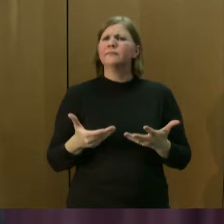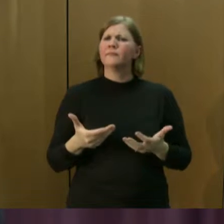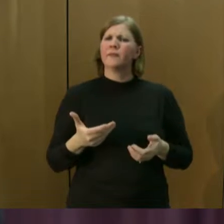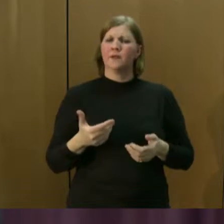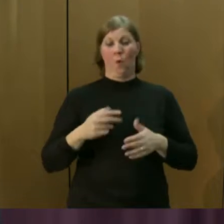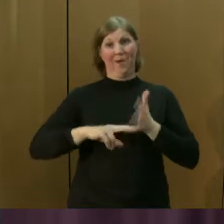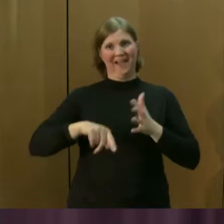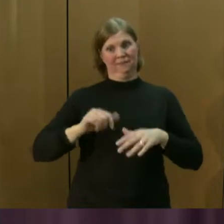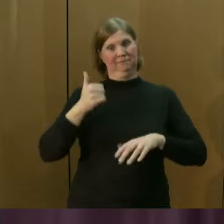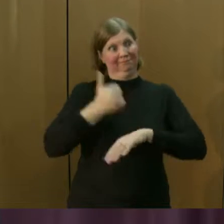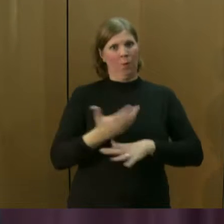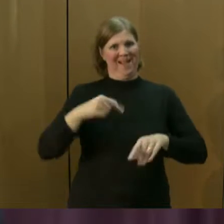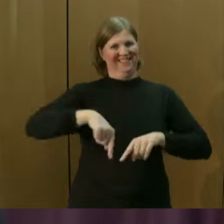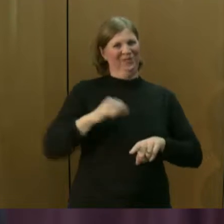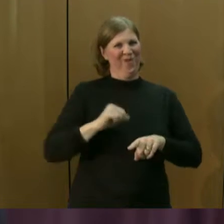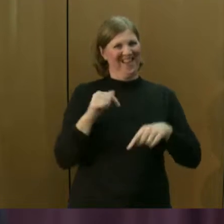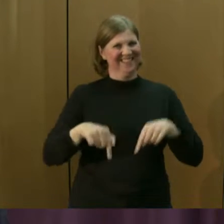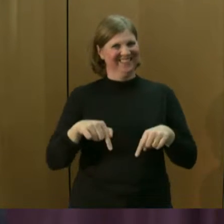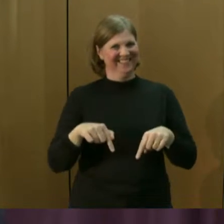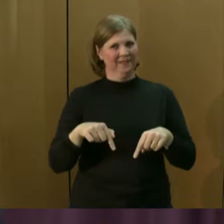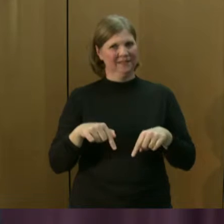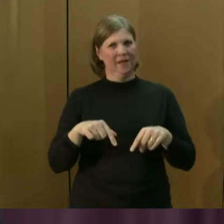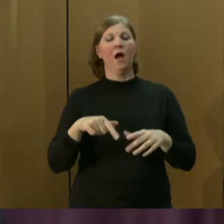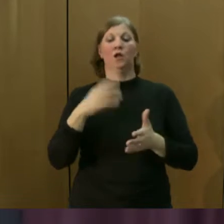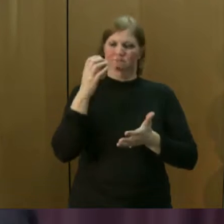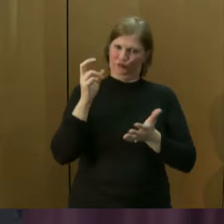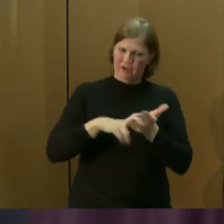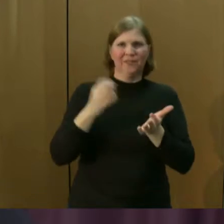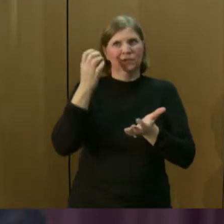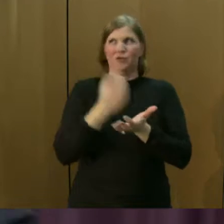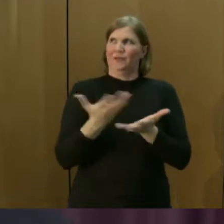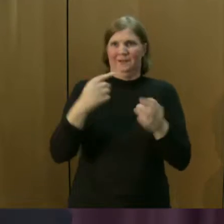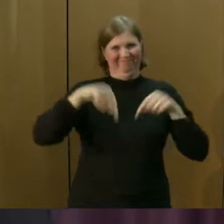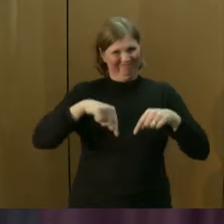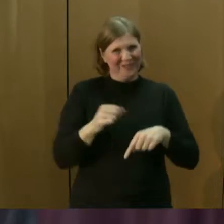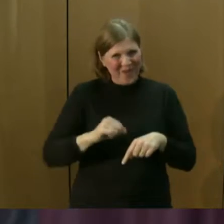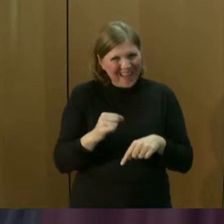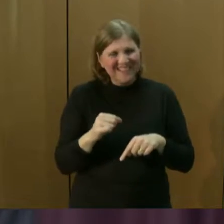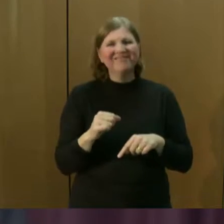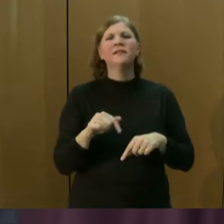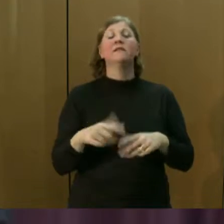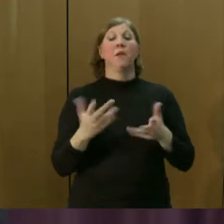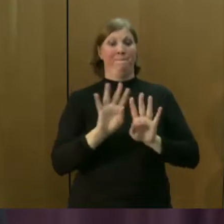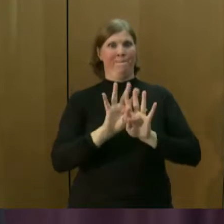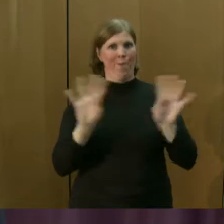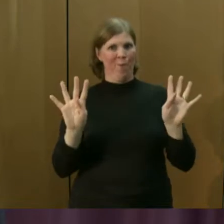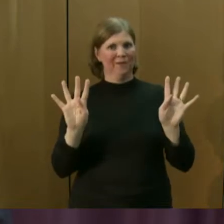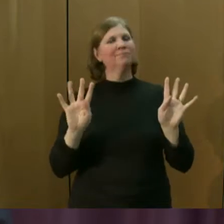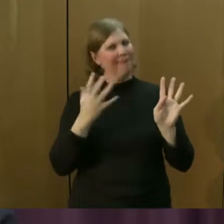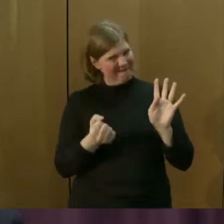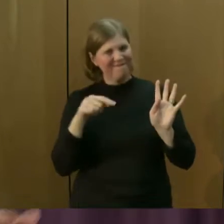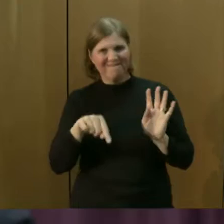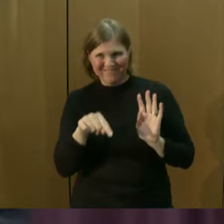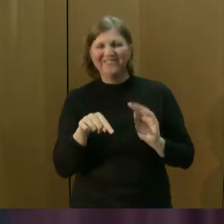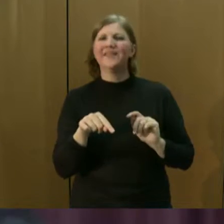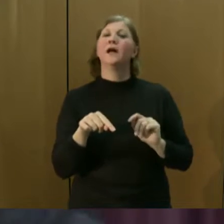registered in Scotland. We have a board of directors who are mostly elected from the membership. The membership is also open to anyone to join. And